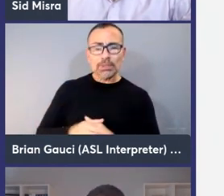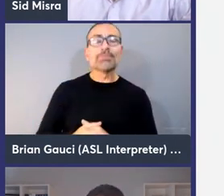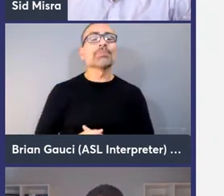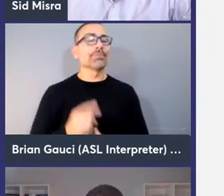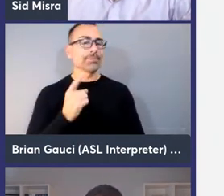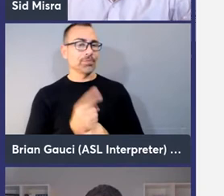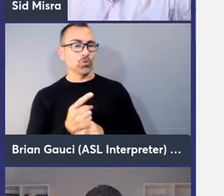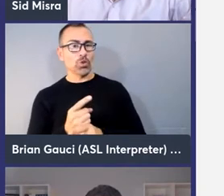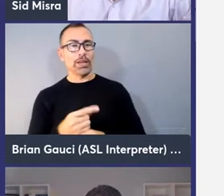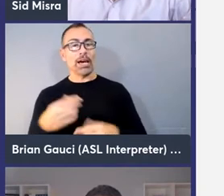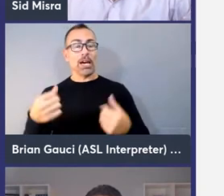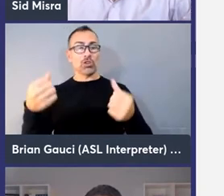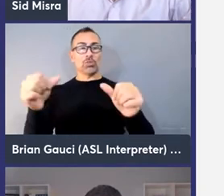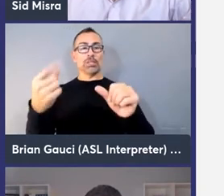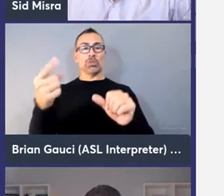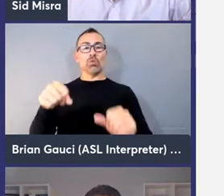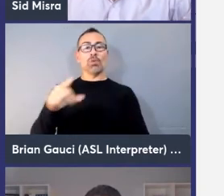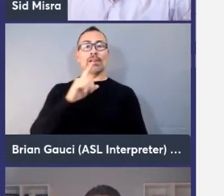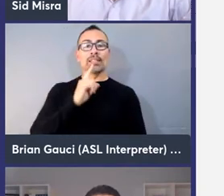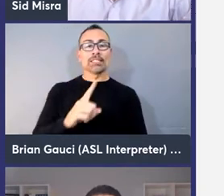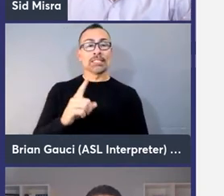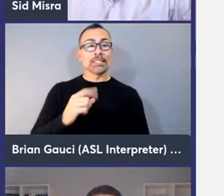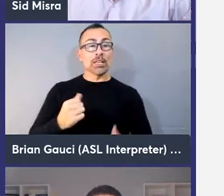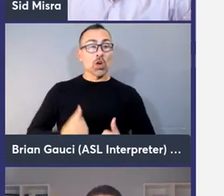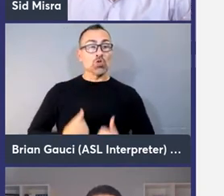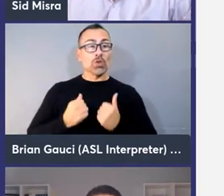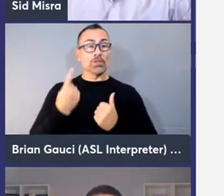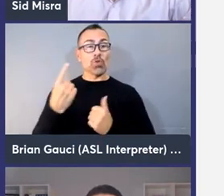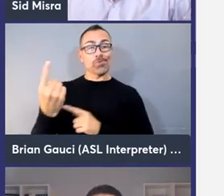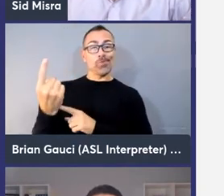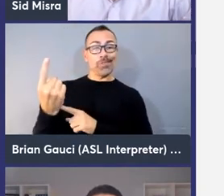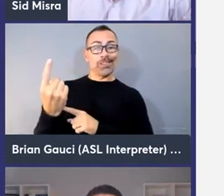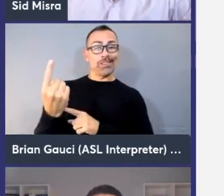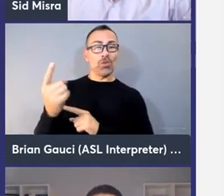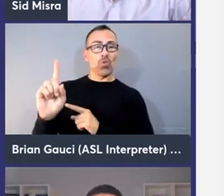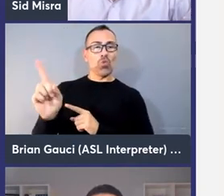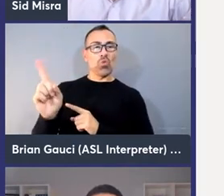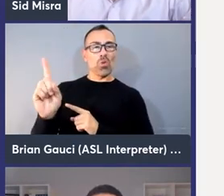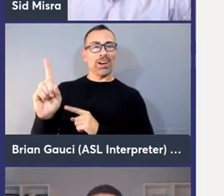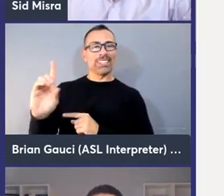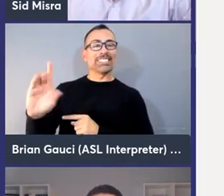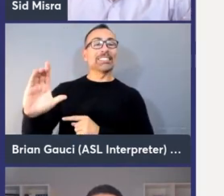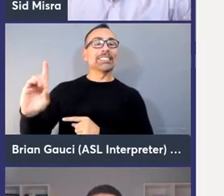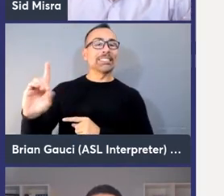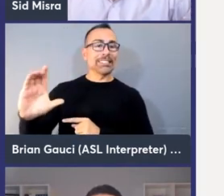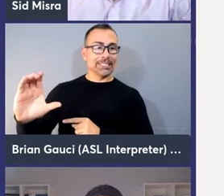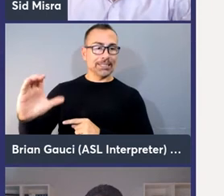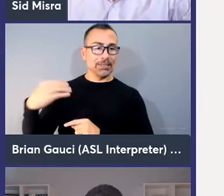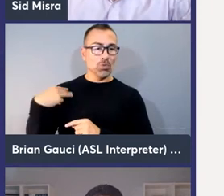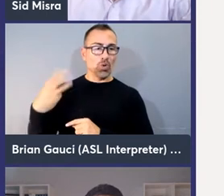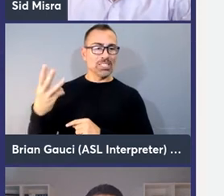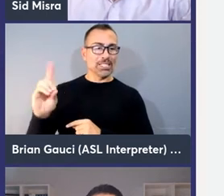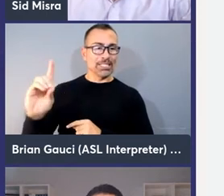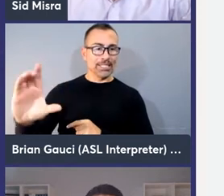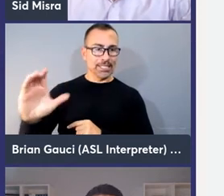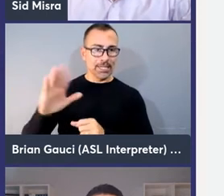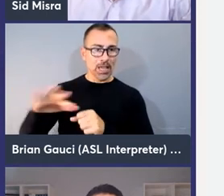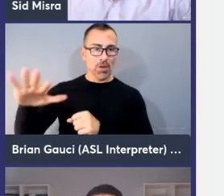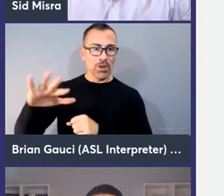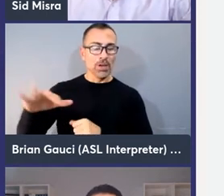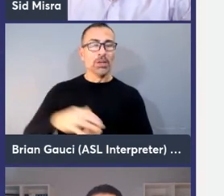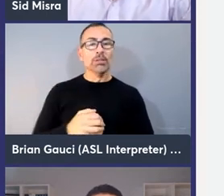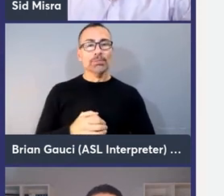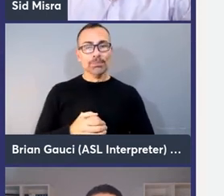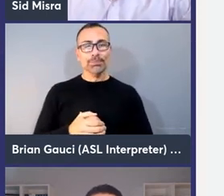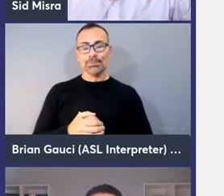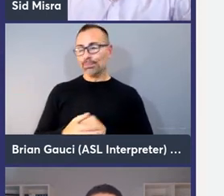window here. So this is the address to one of them. This one's based in DC, in the Washington DC area. Okay.